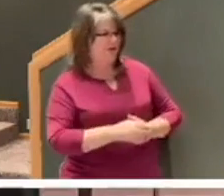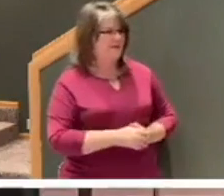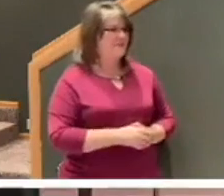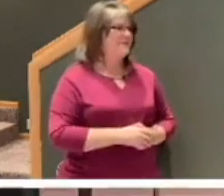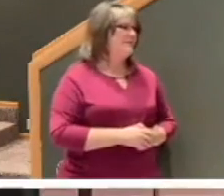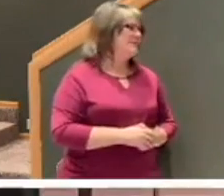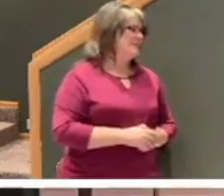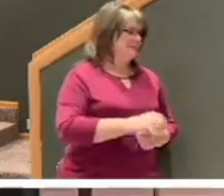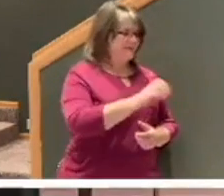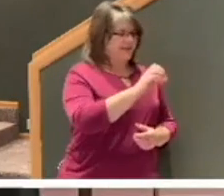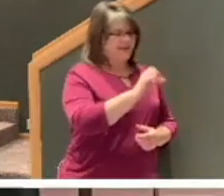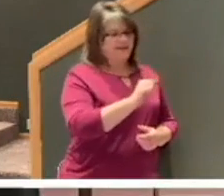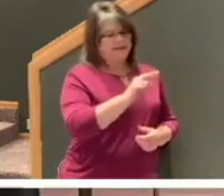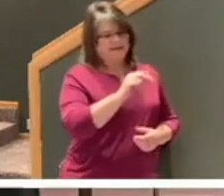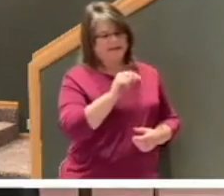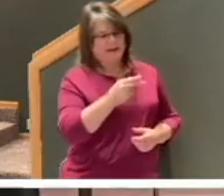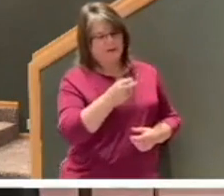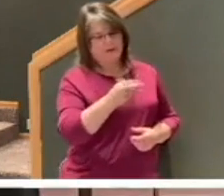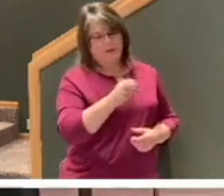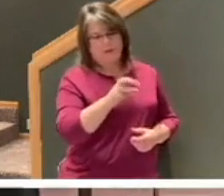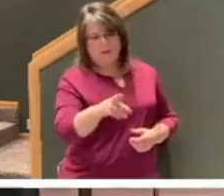Saint Omer de Po.